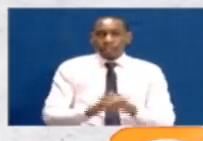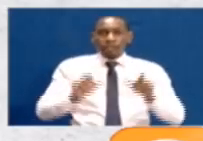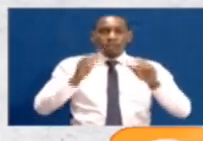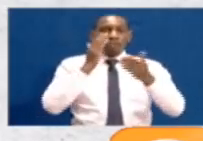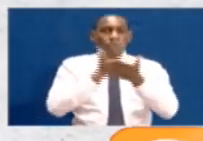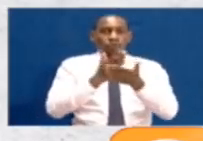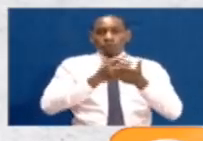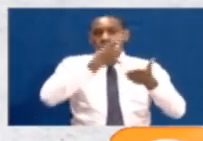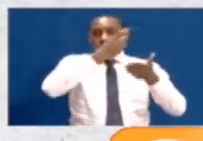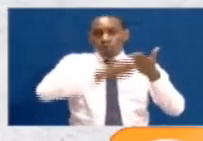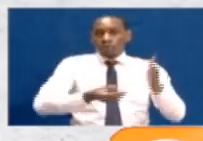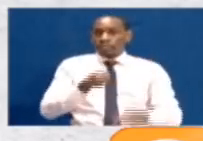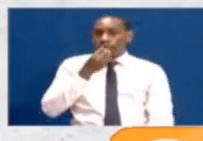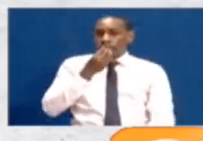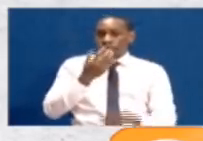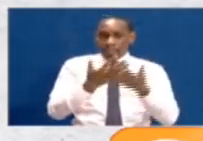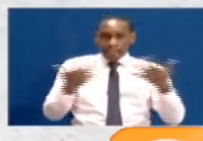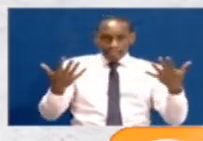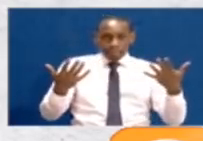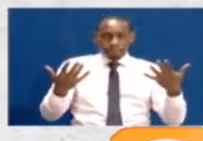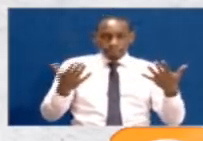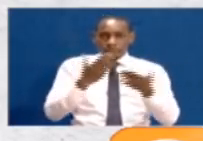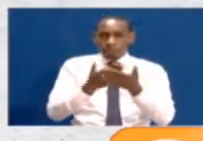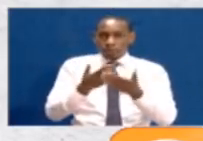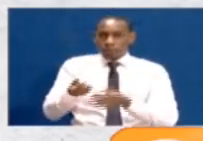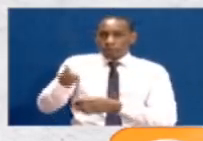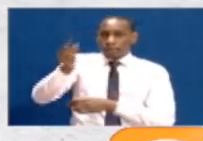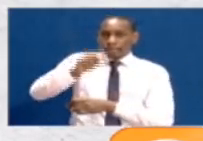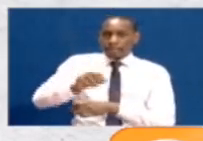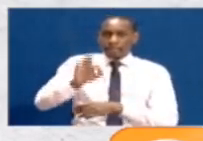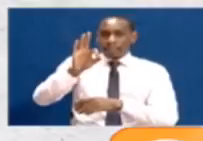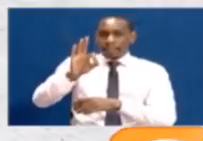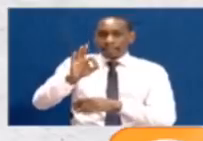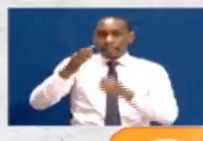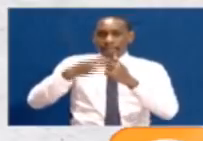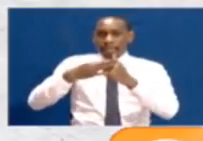retail prices of food products had gone up by, get this,